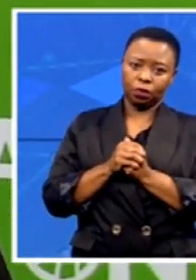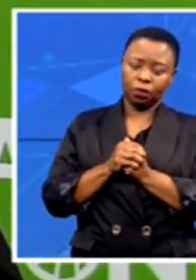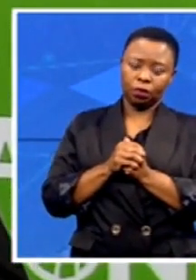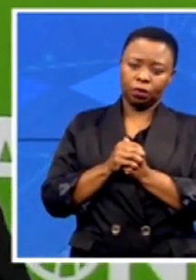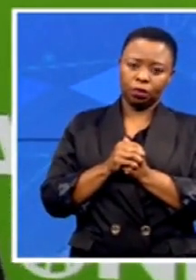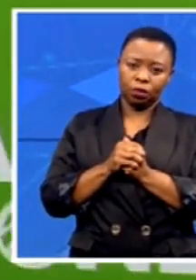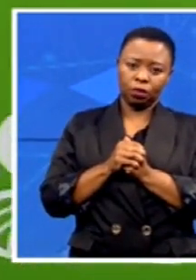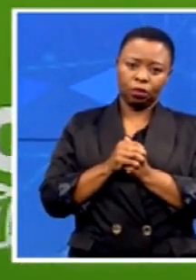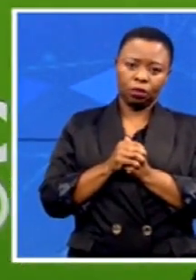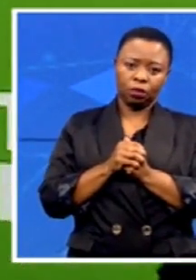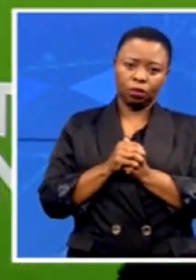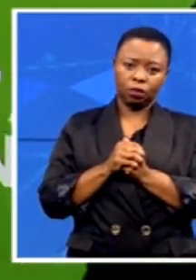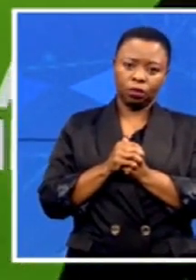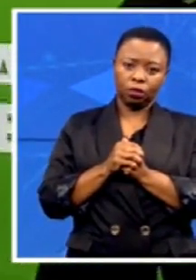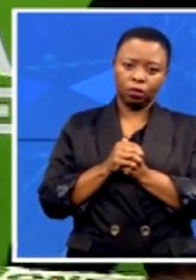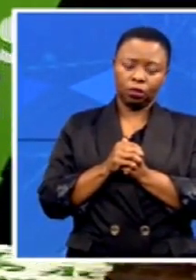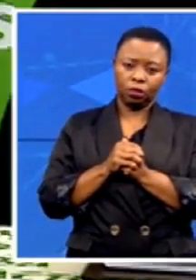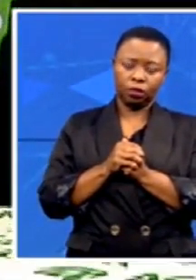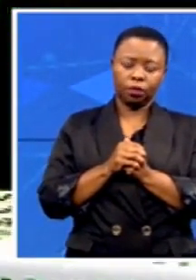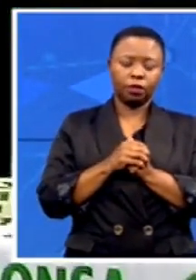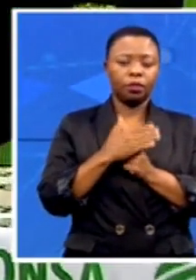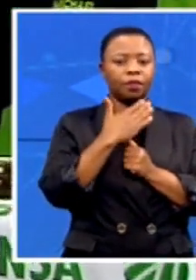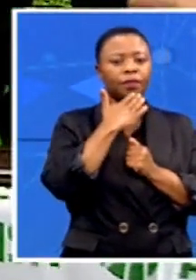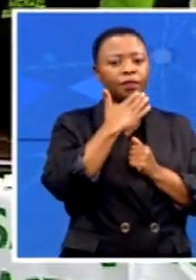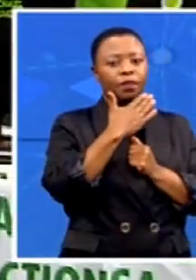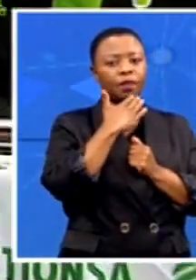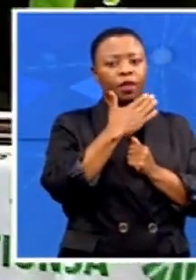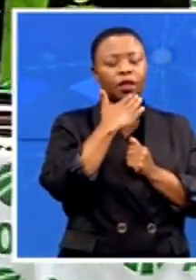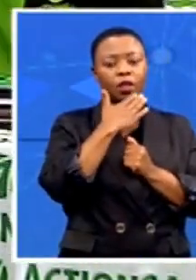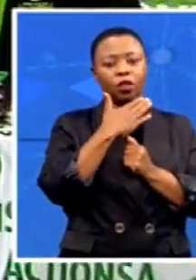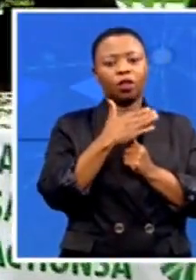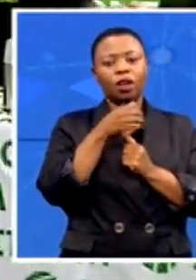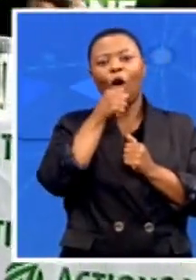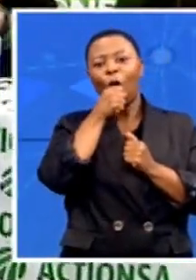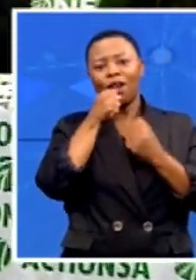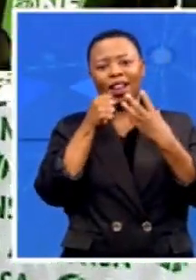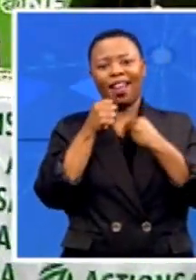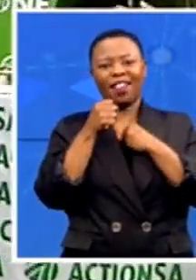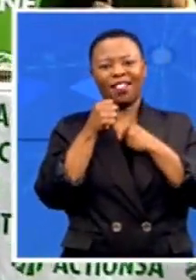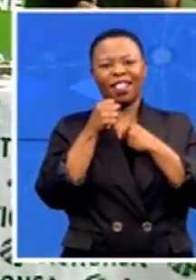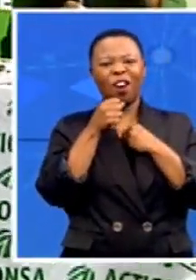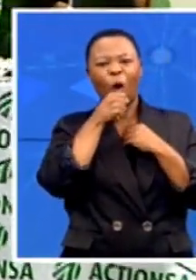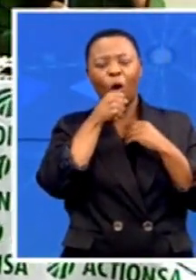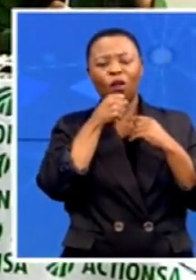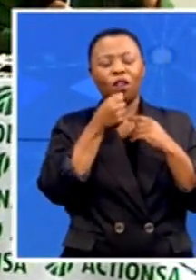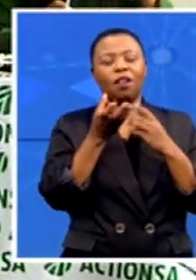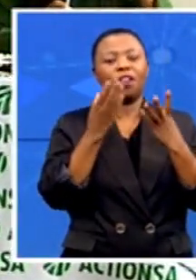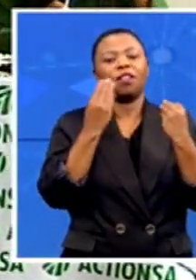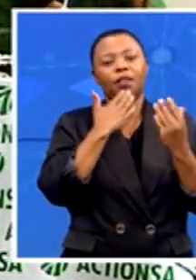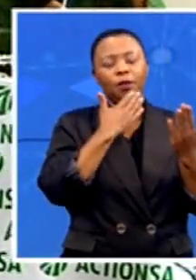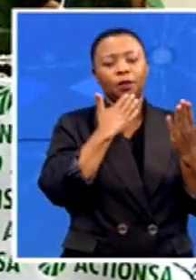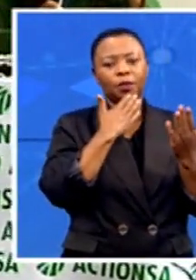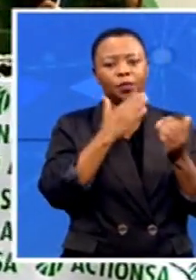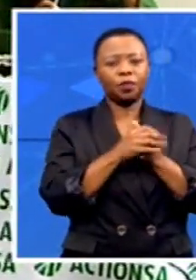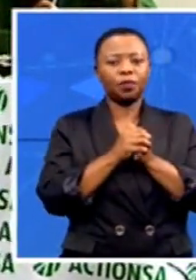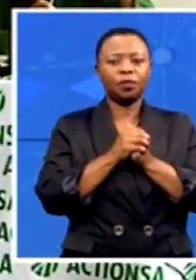Thank you very much, Counsel. I do have my own mic. I forgot about it. Oh, okay. Thank you very much. Colleagues, just before